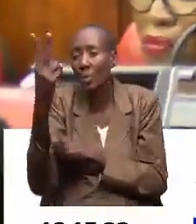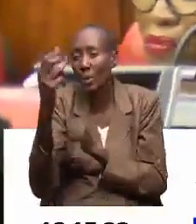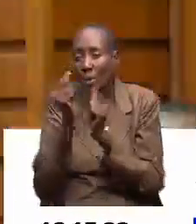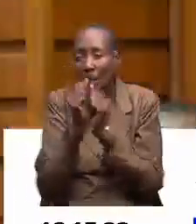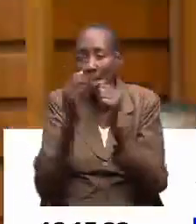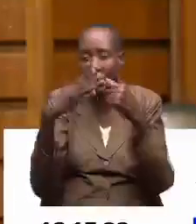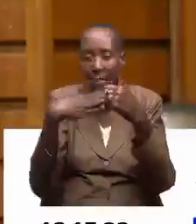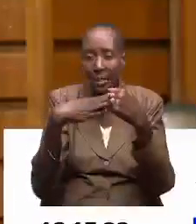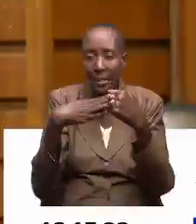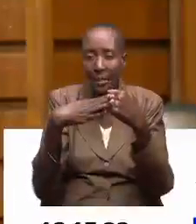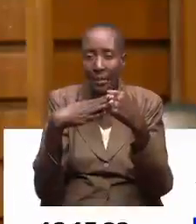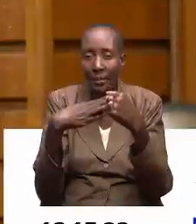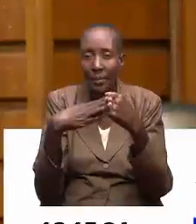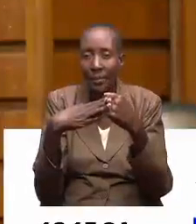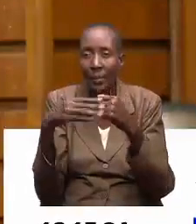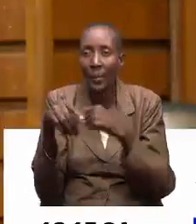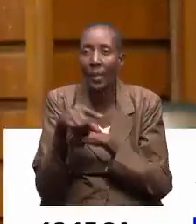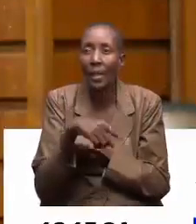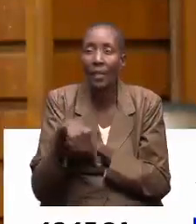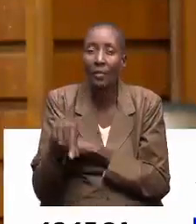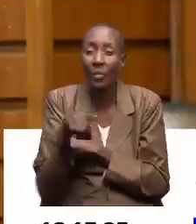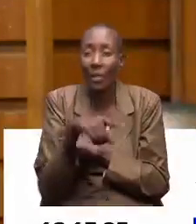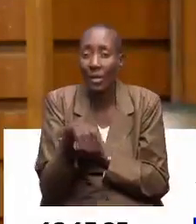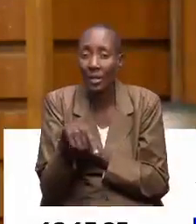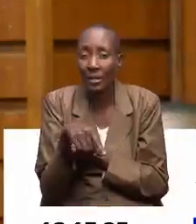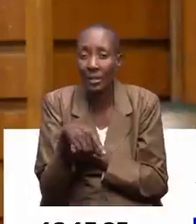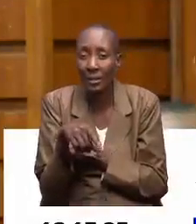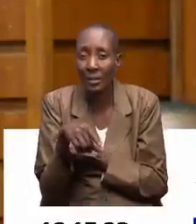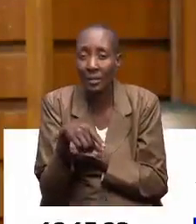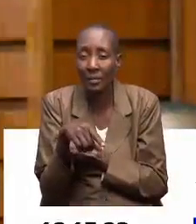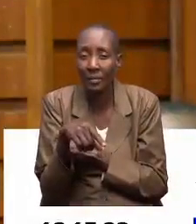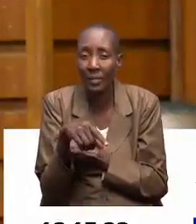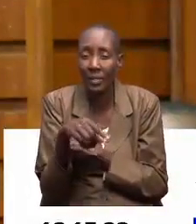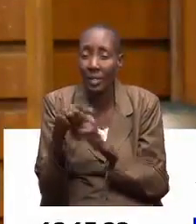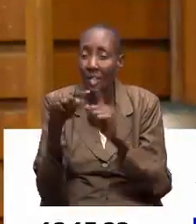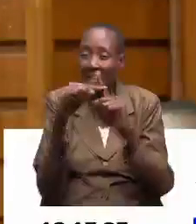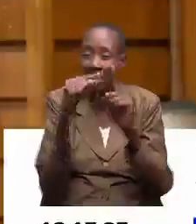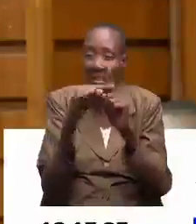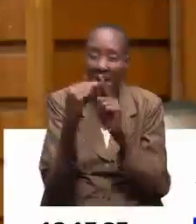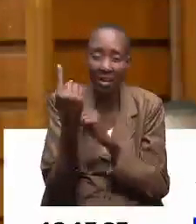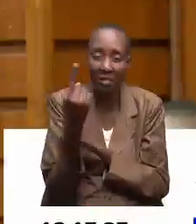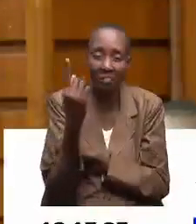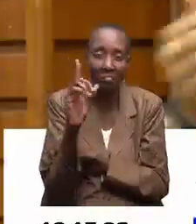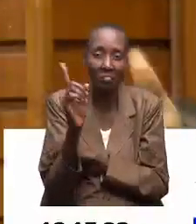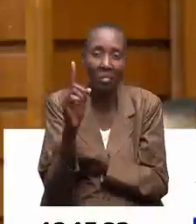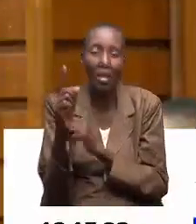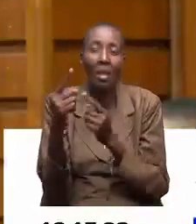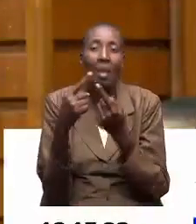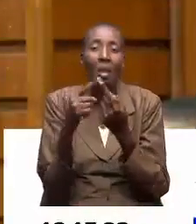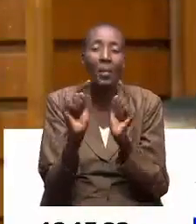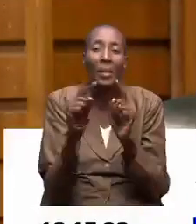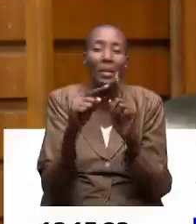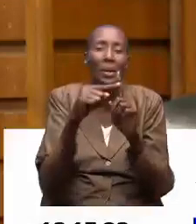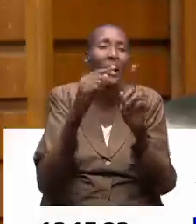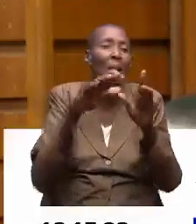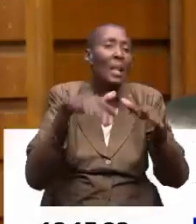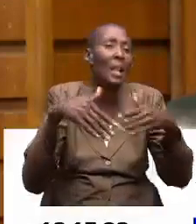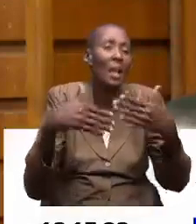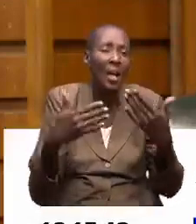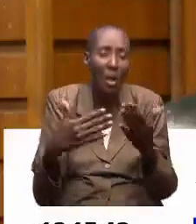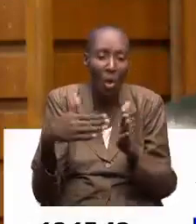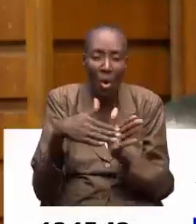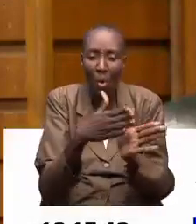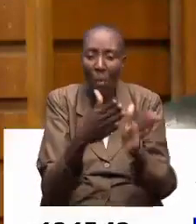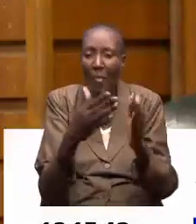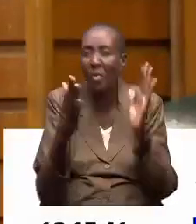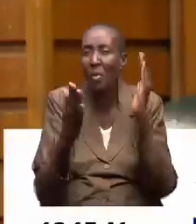2019. And for us it's not just the killing, but it's the manner in which it is done. These